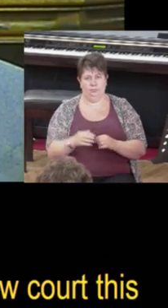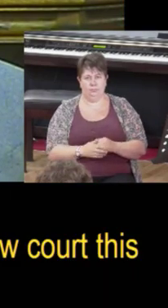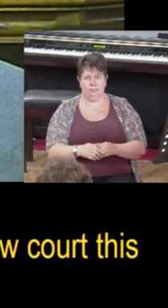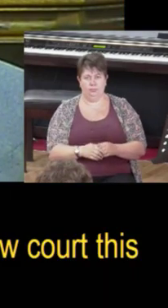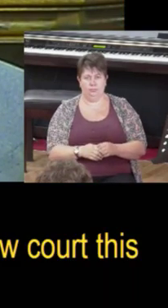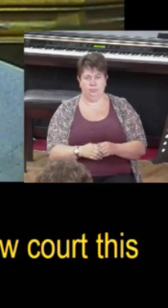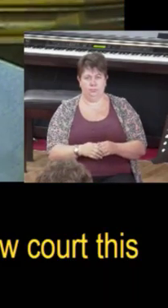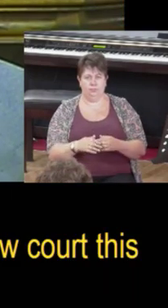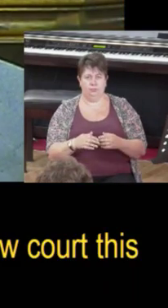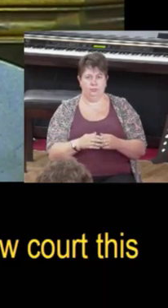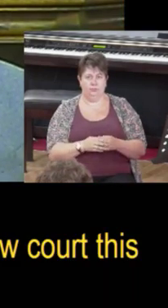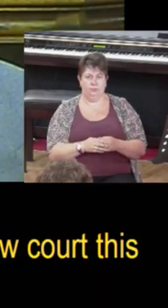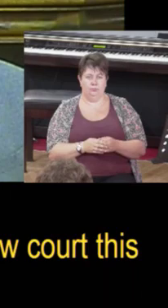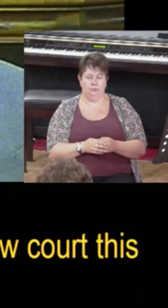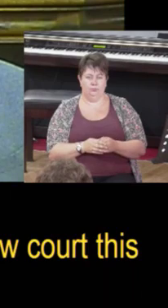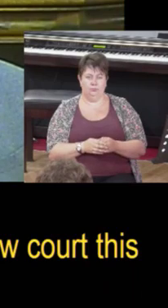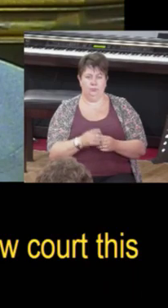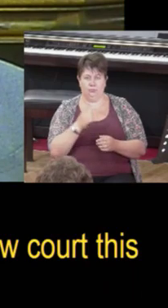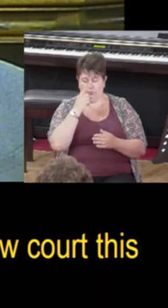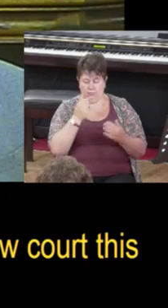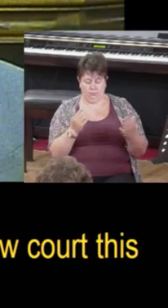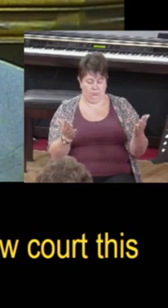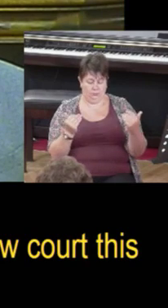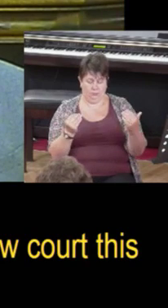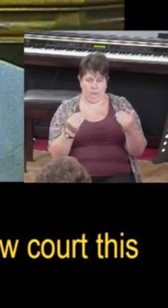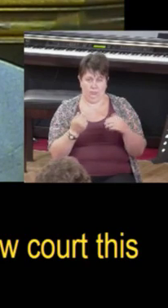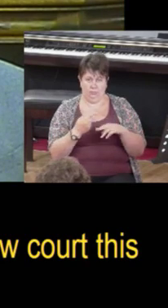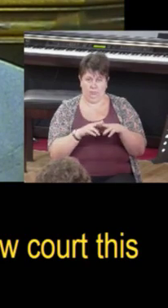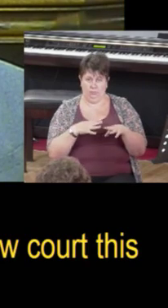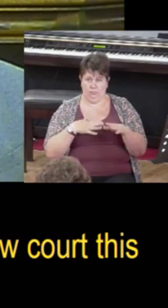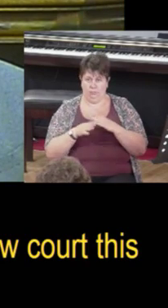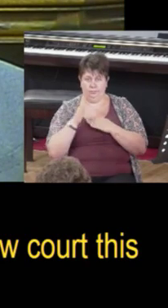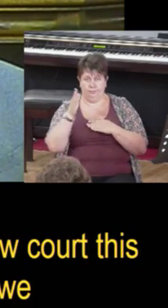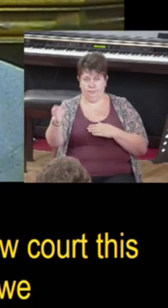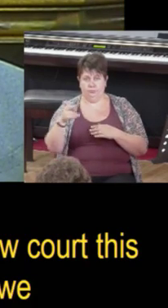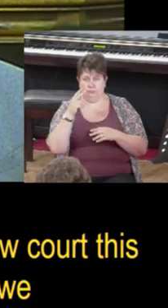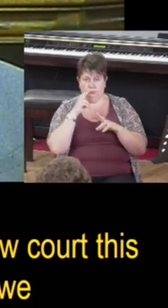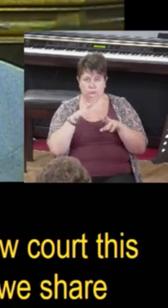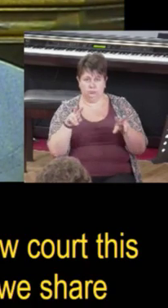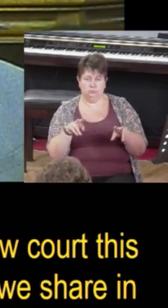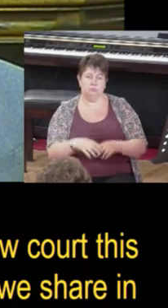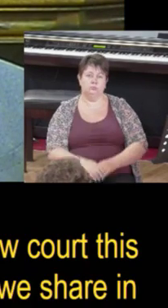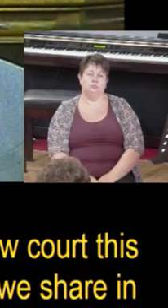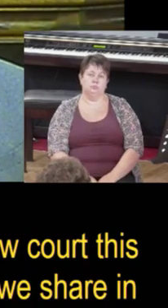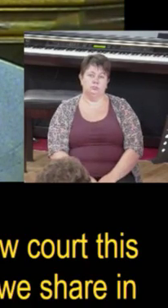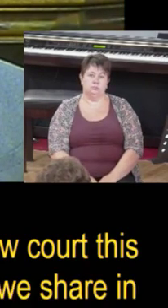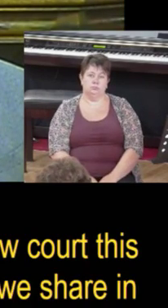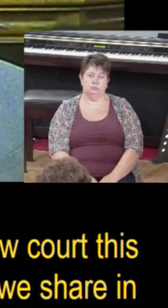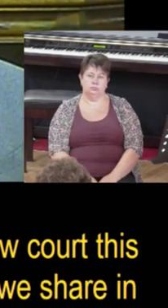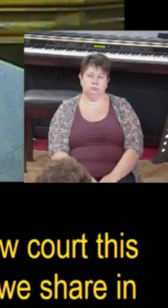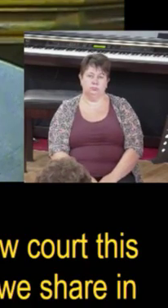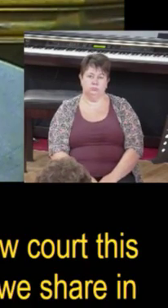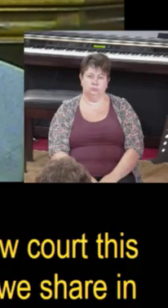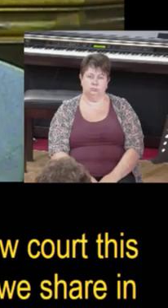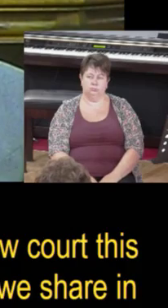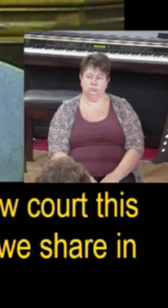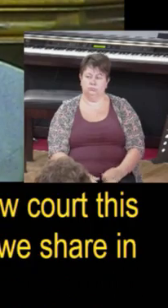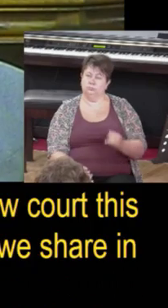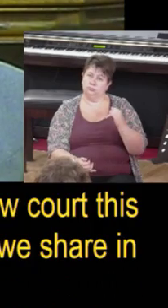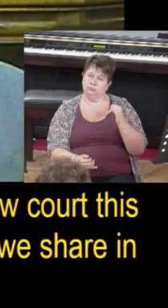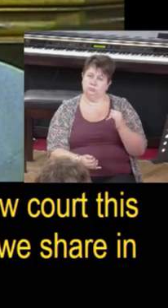Holy Communion. So you're very welcome to join us if you're available at 3 o'clock. And finally, just to